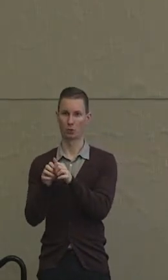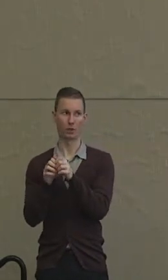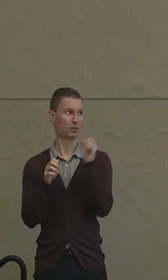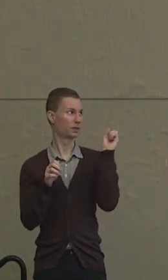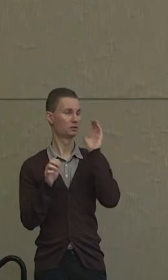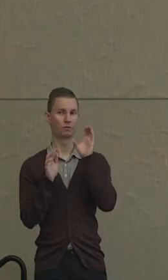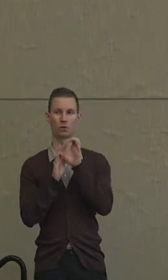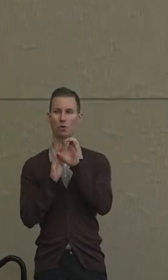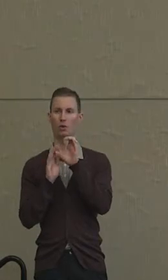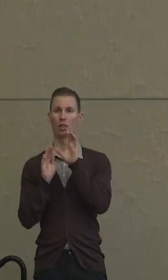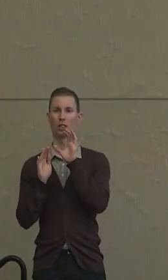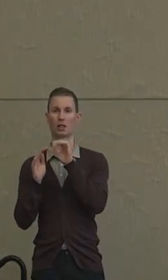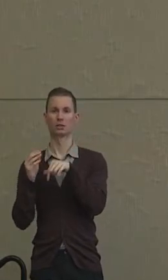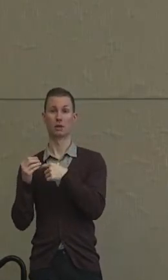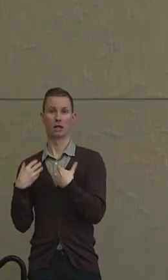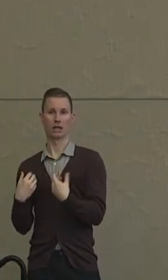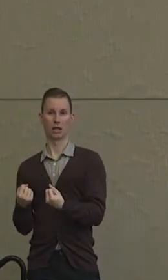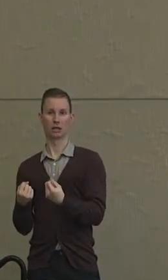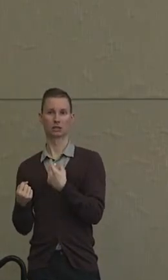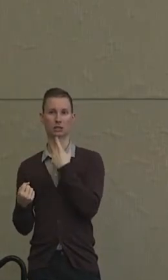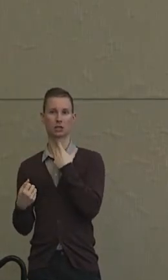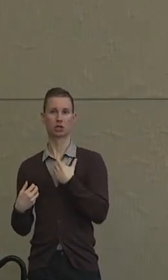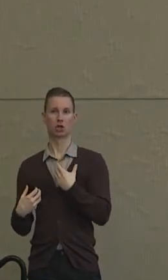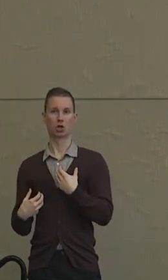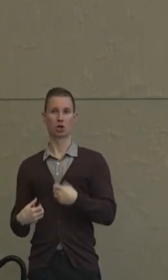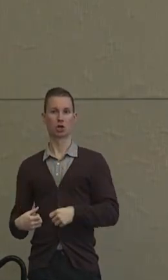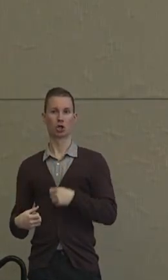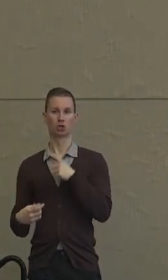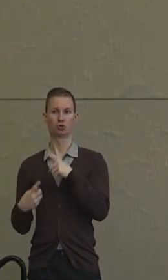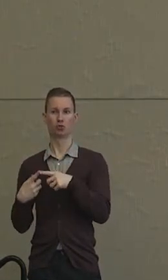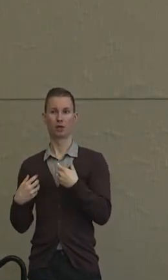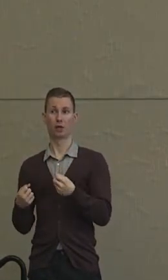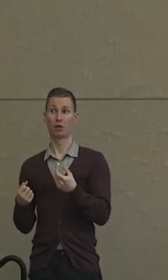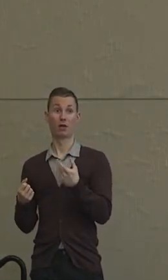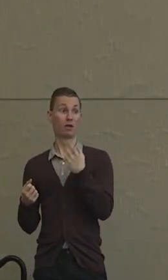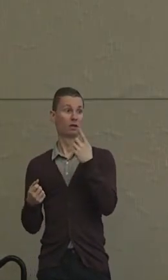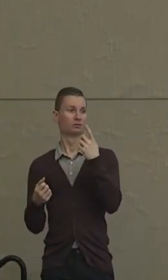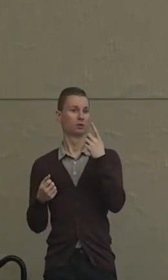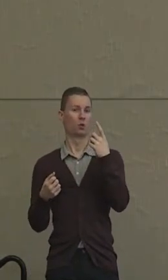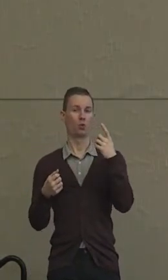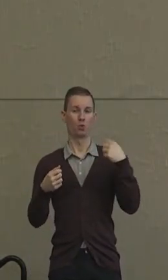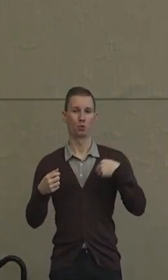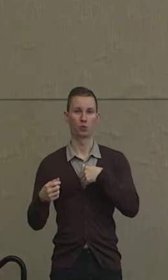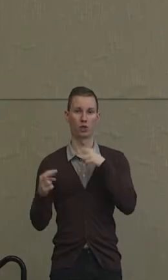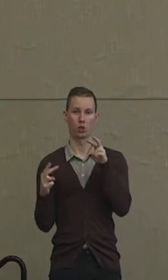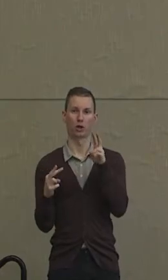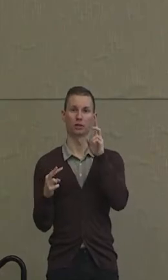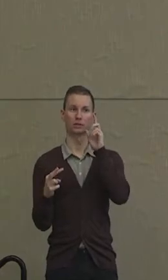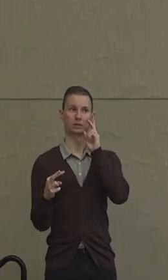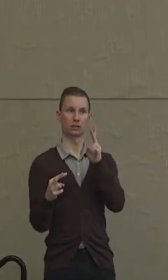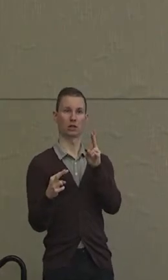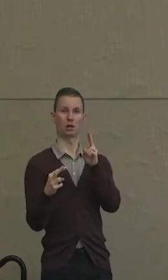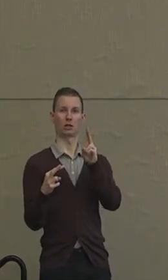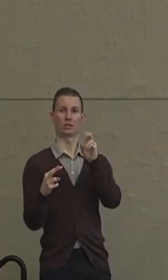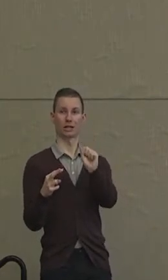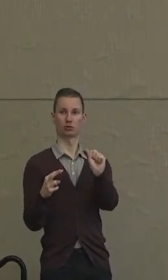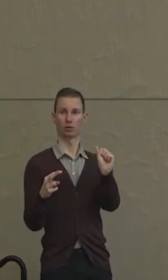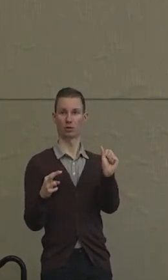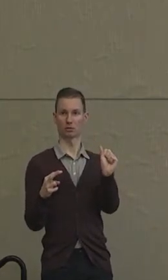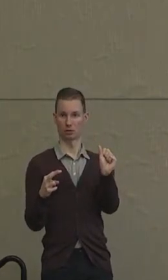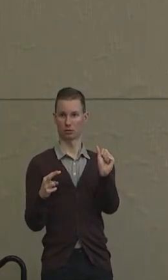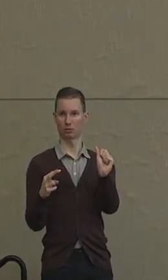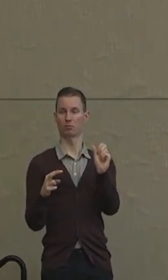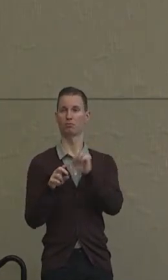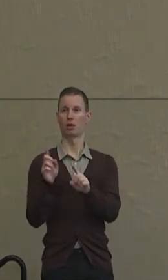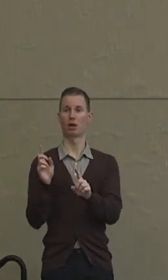about healing. It says courage to heal. And it was, for us, it's a photograph about sexual violence, right? And so I think in order